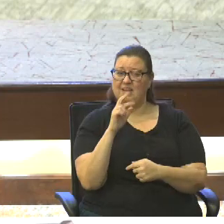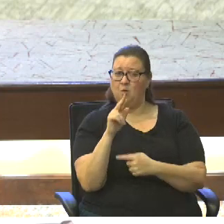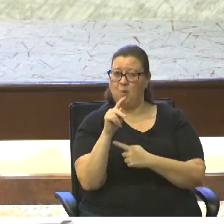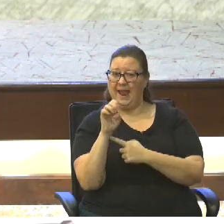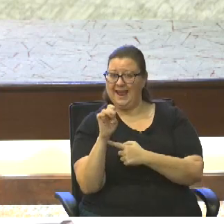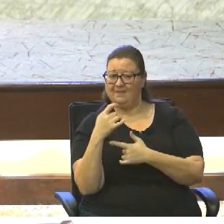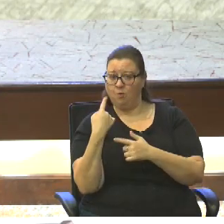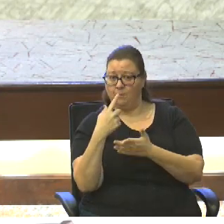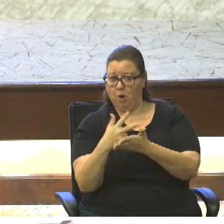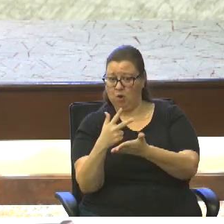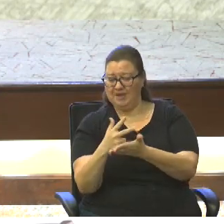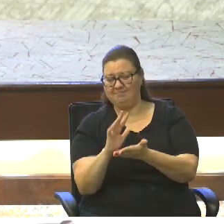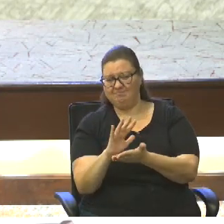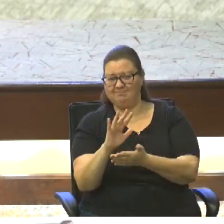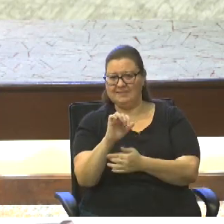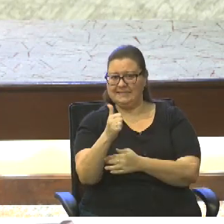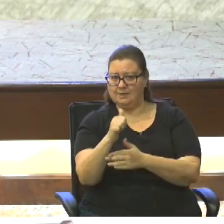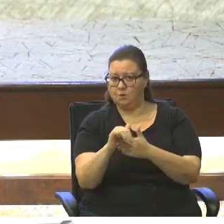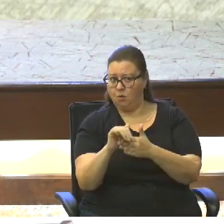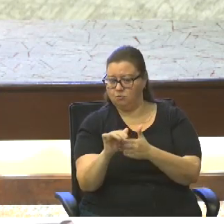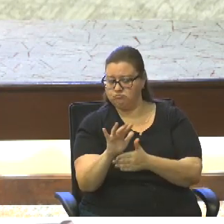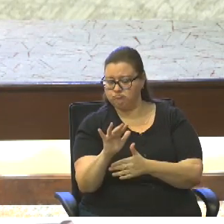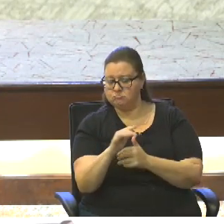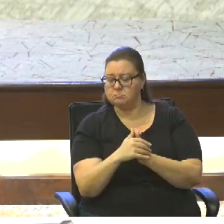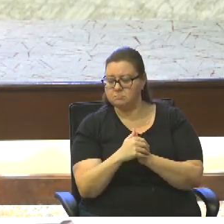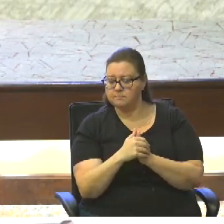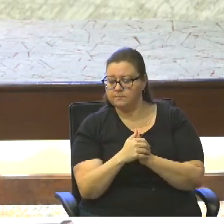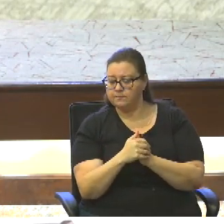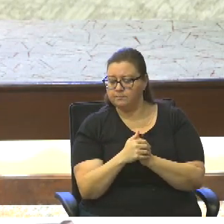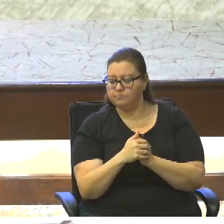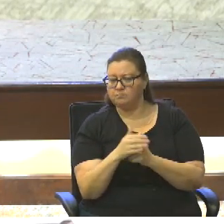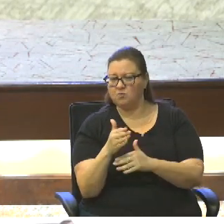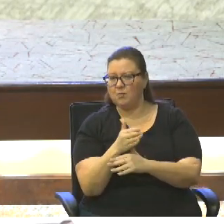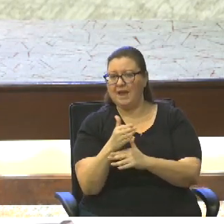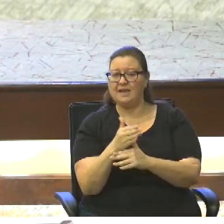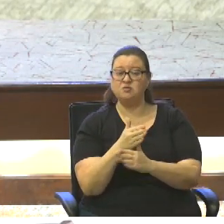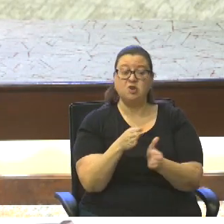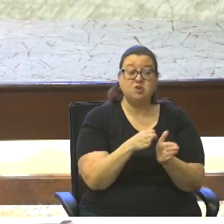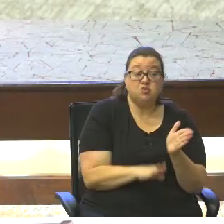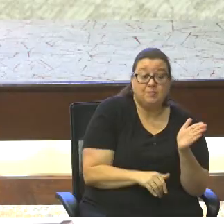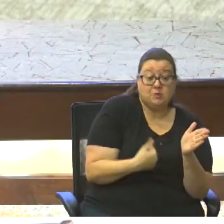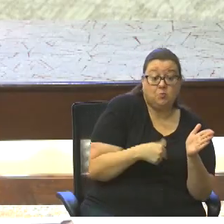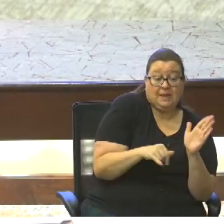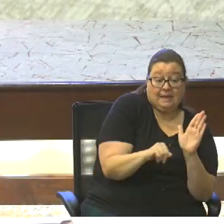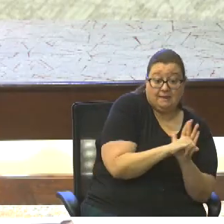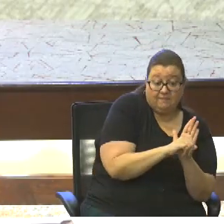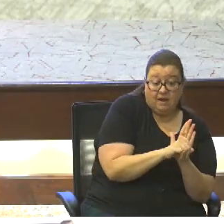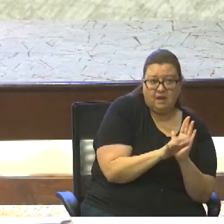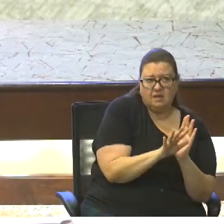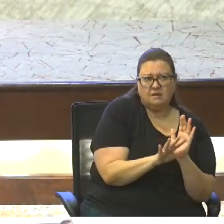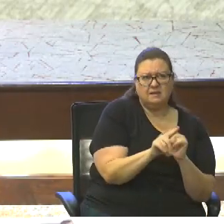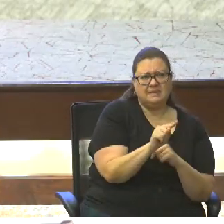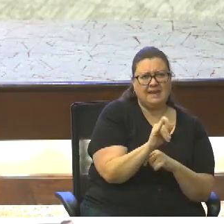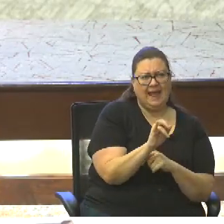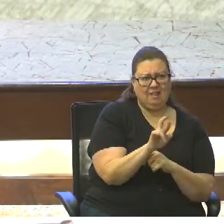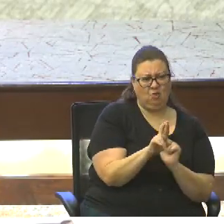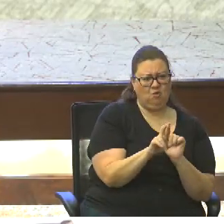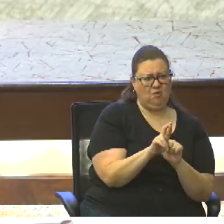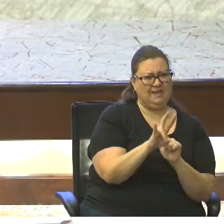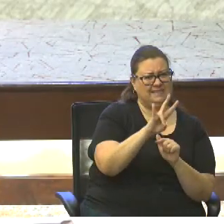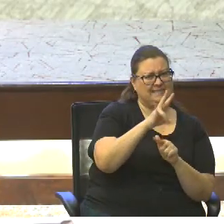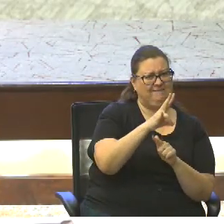to $12 range. But the least expensive that we identified, I believe, was Tyler